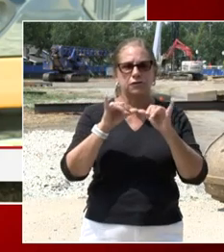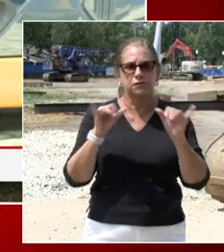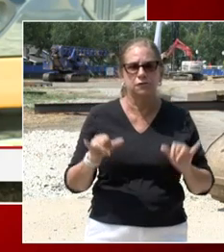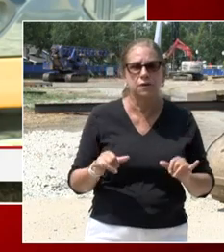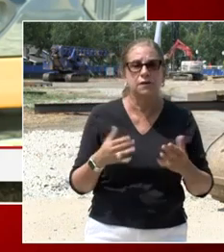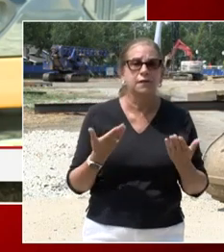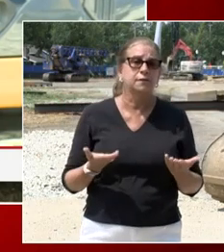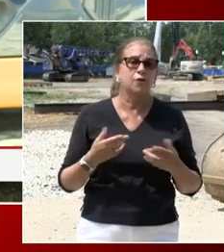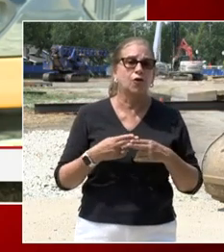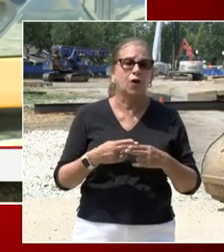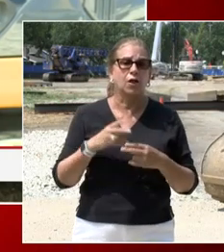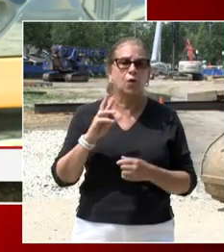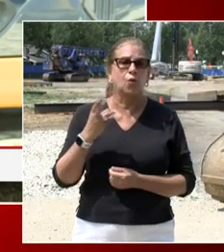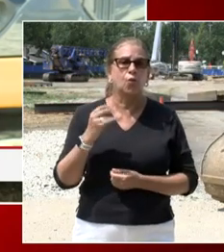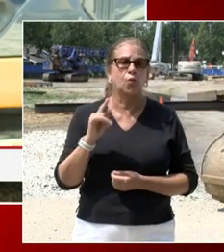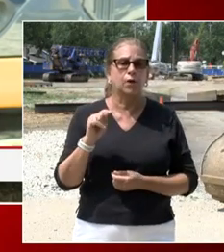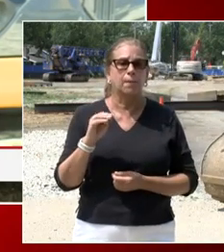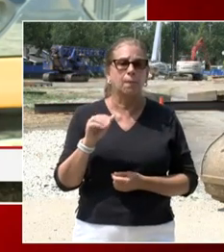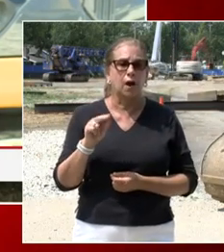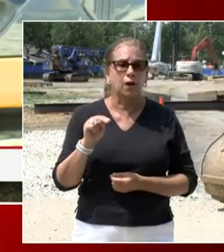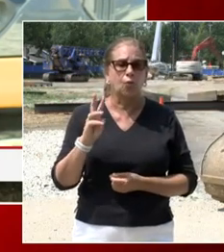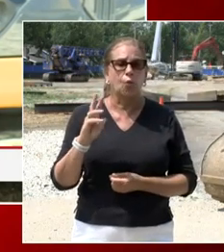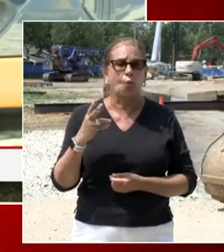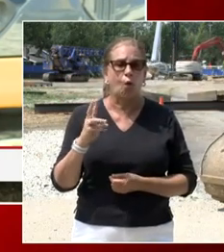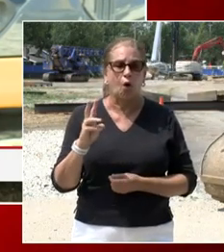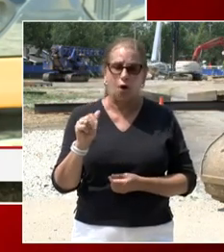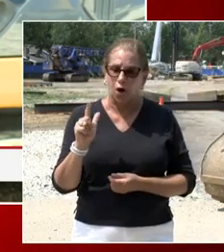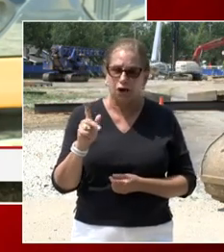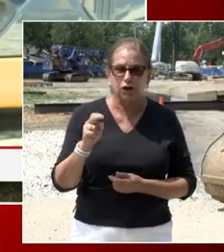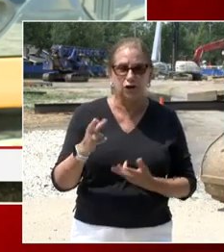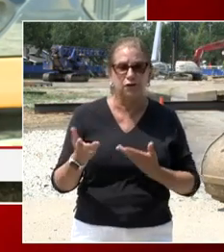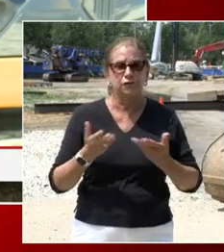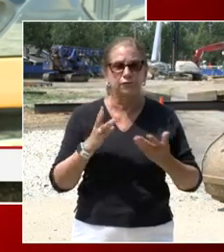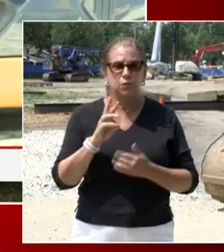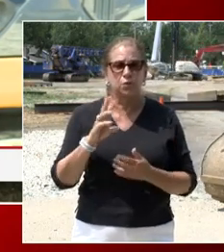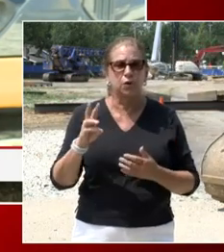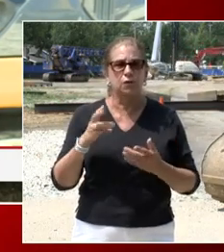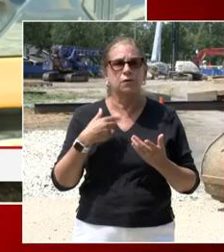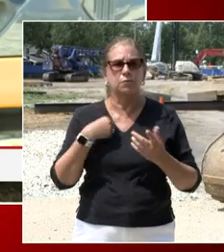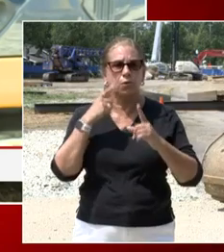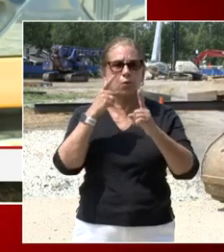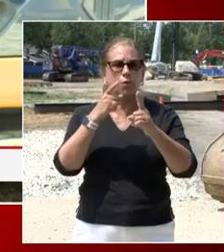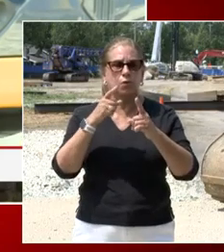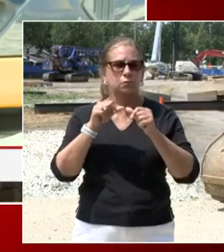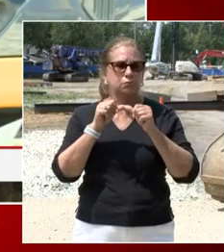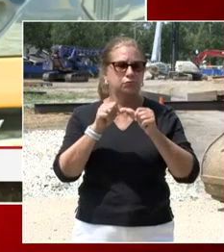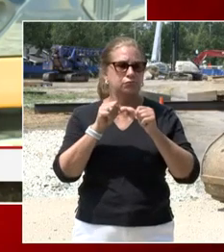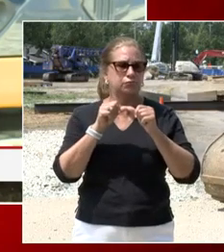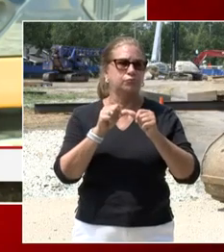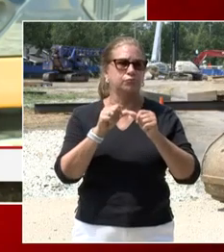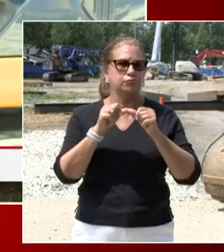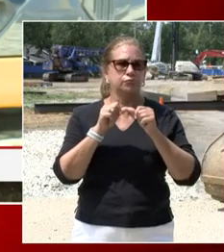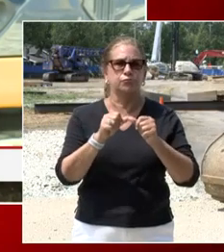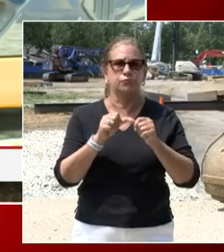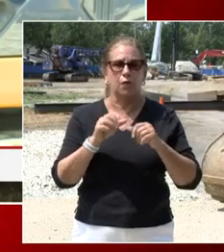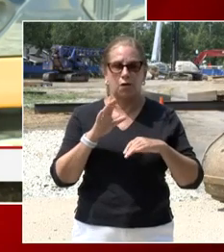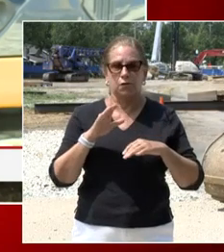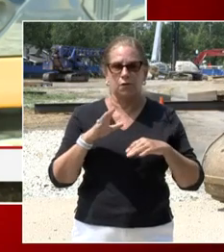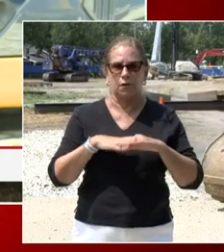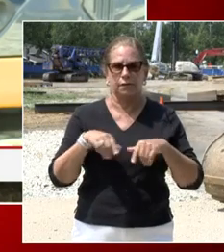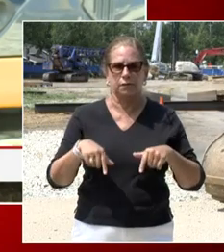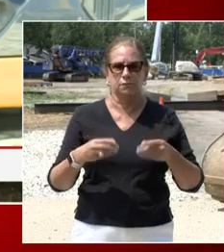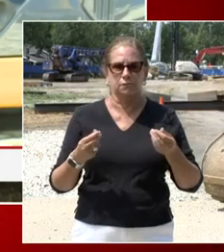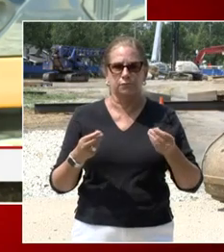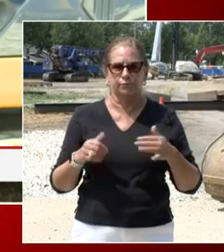be forthcoming and will be a partner to what we're trying to do here as we move forward. Most